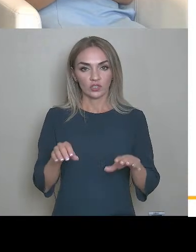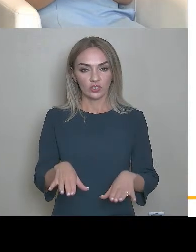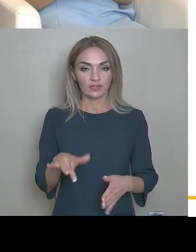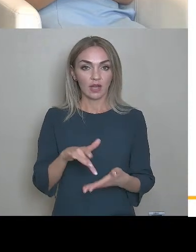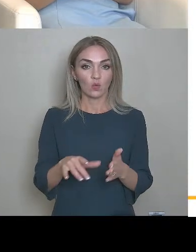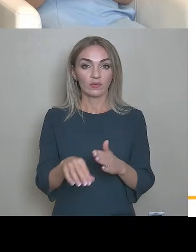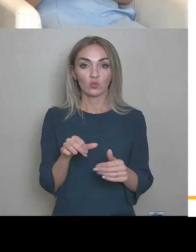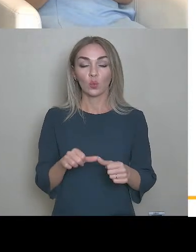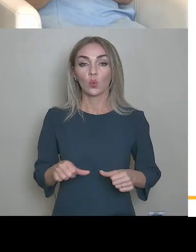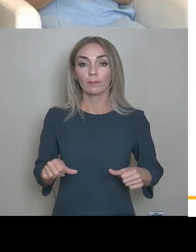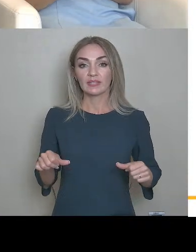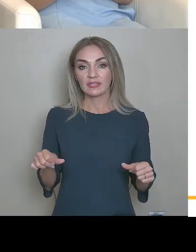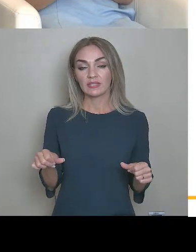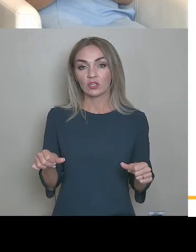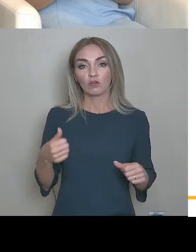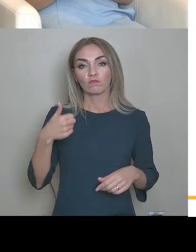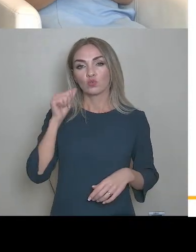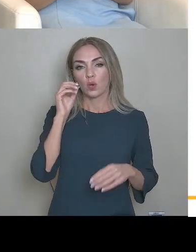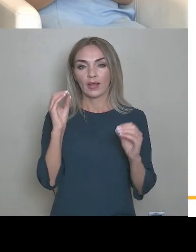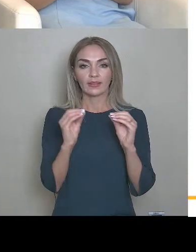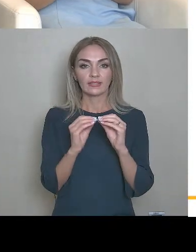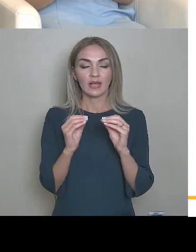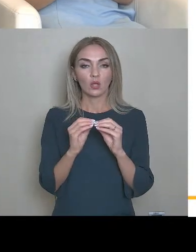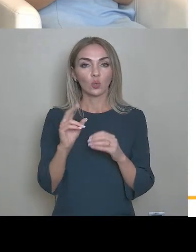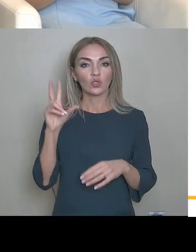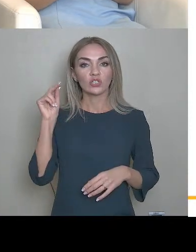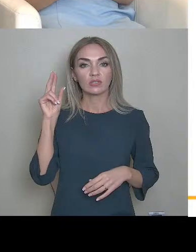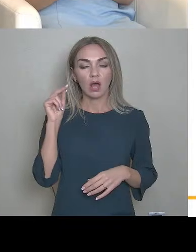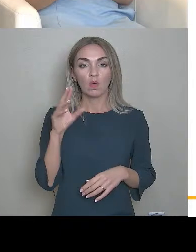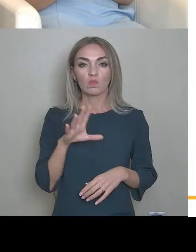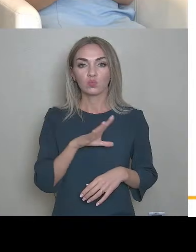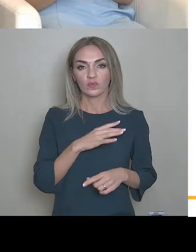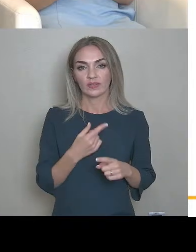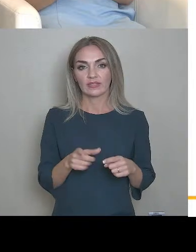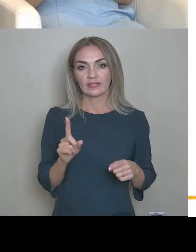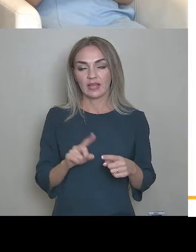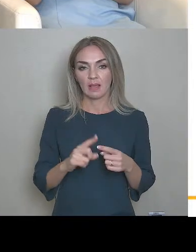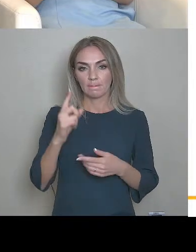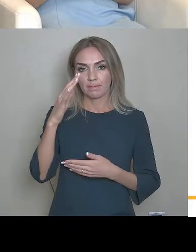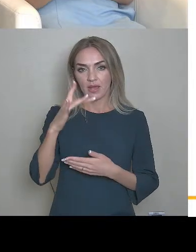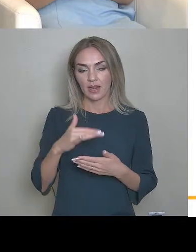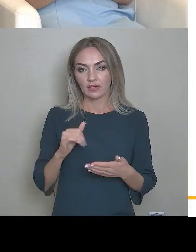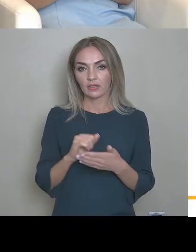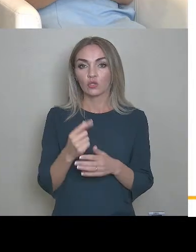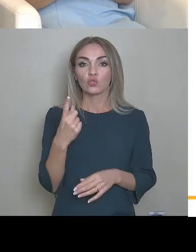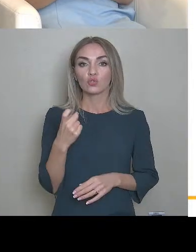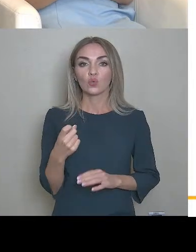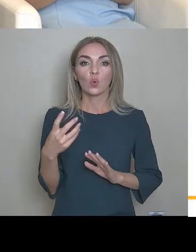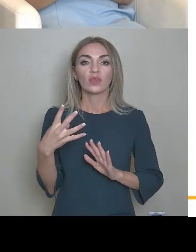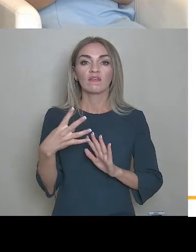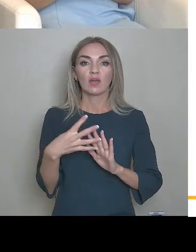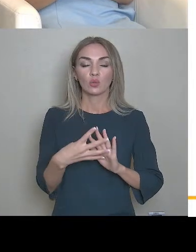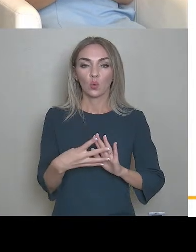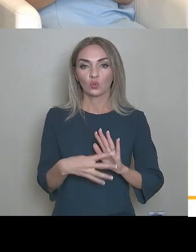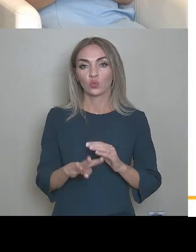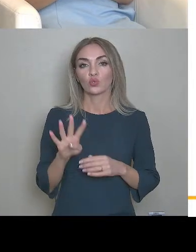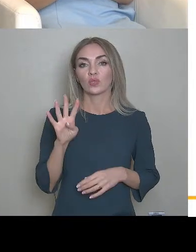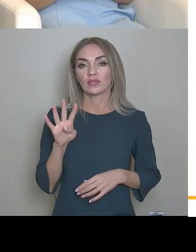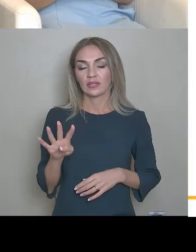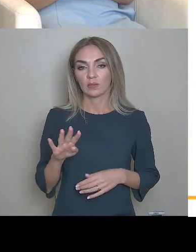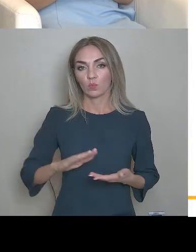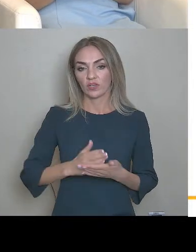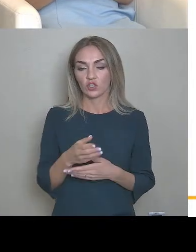To participate at the local elections, the copy is submitted to the CC, and yesterday we saw the list